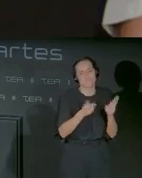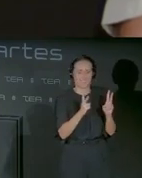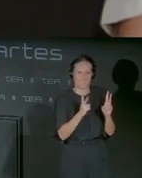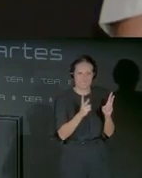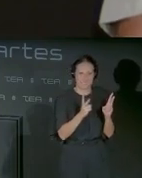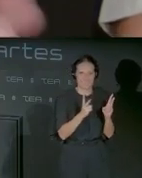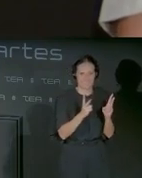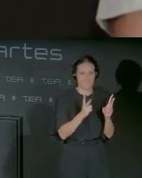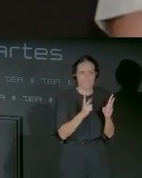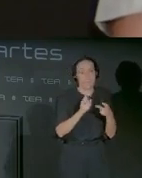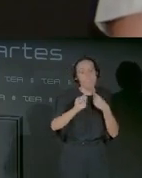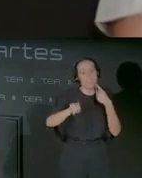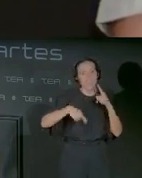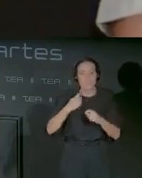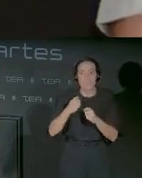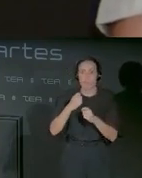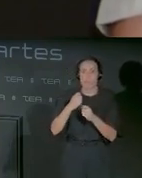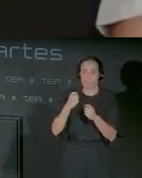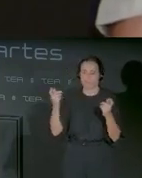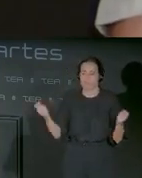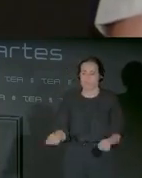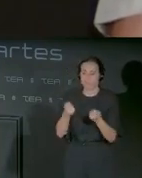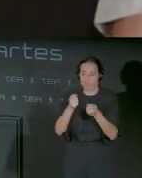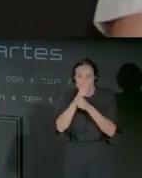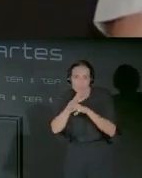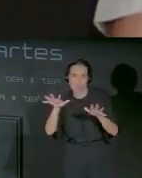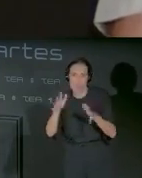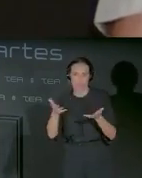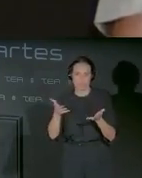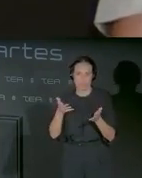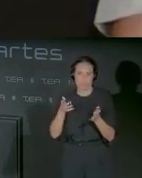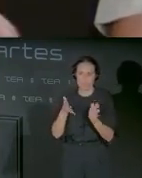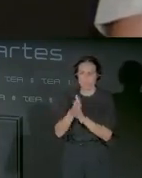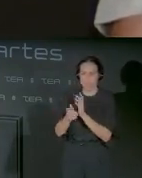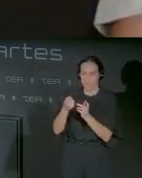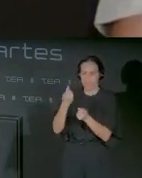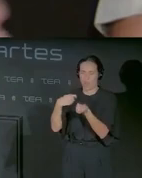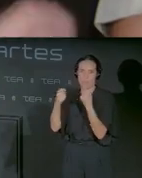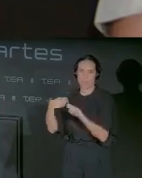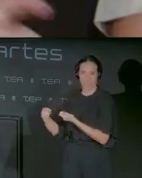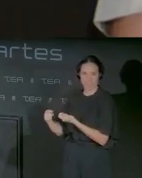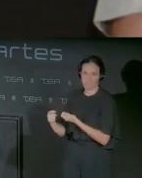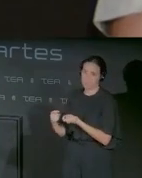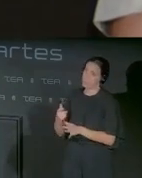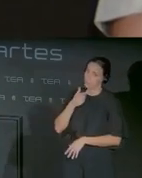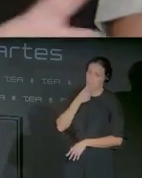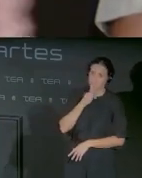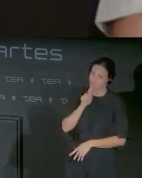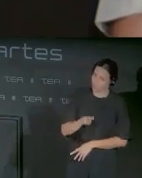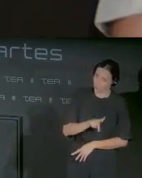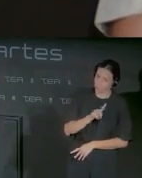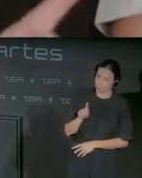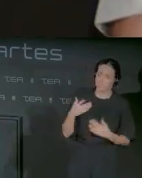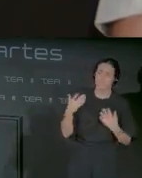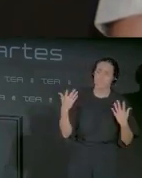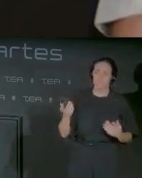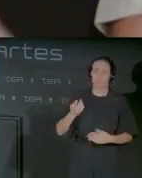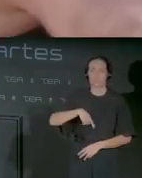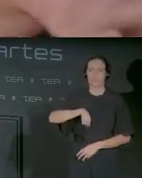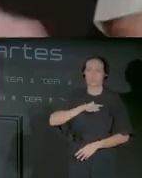video games. So the regulation in state aid, we heard also Youri mentioning the social and fiscal laws so that you can